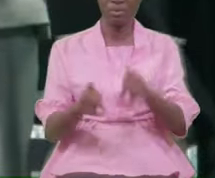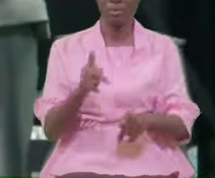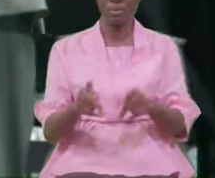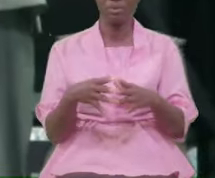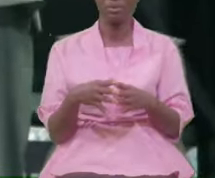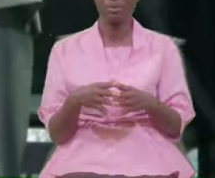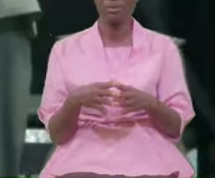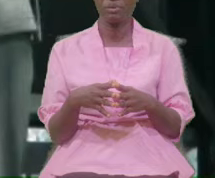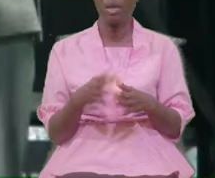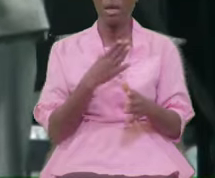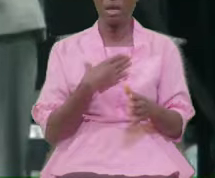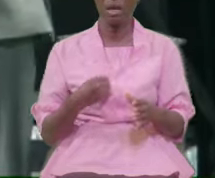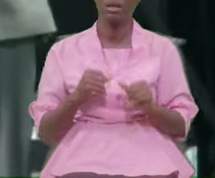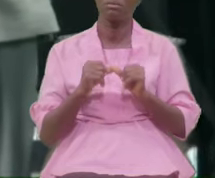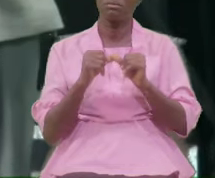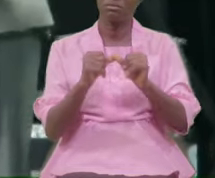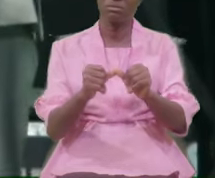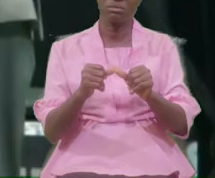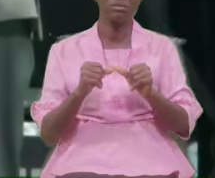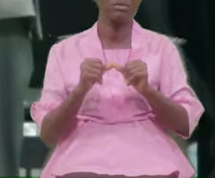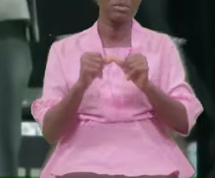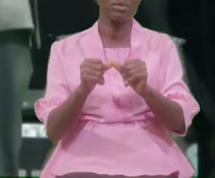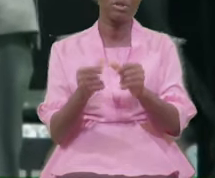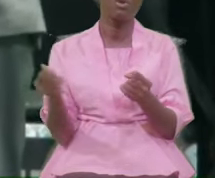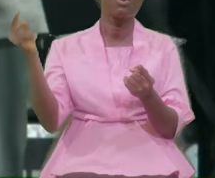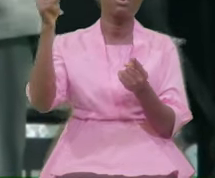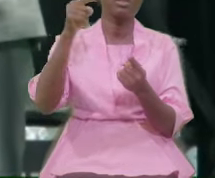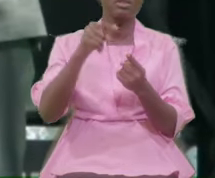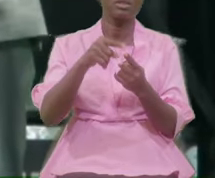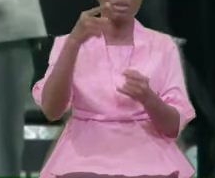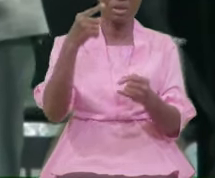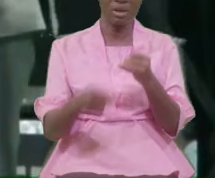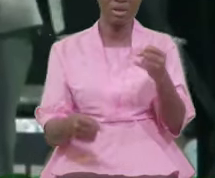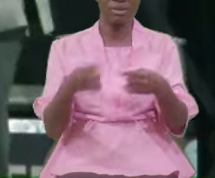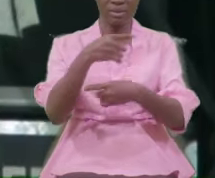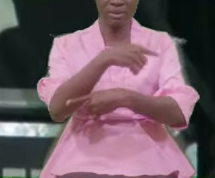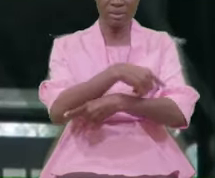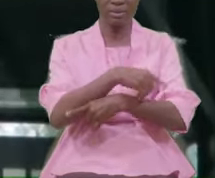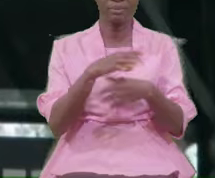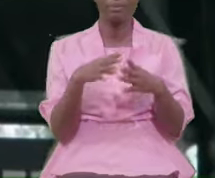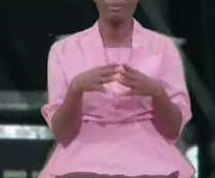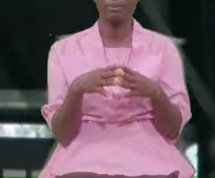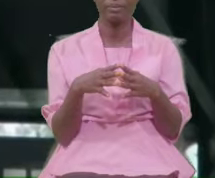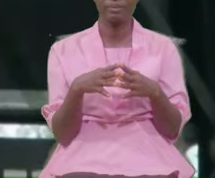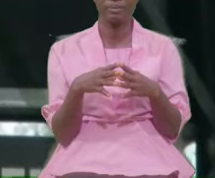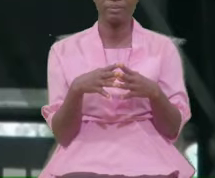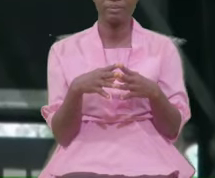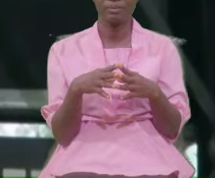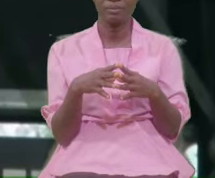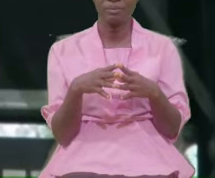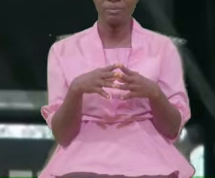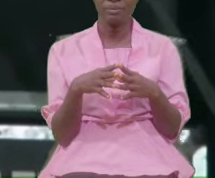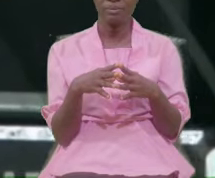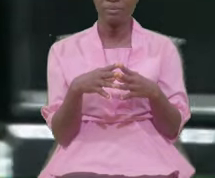on until the last day hang hang sa katapan